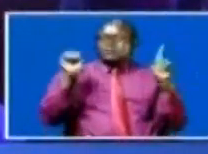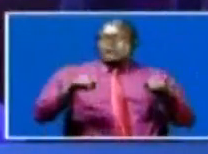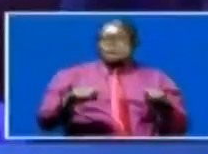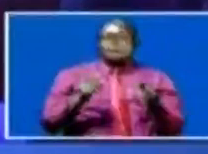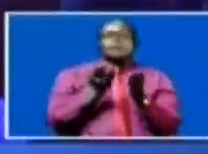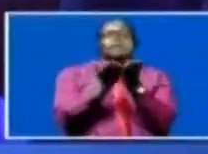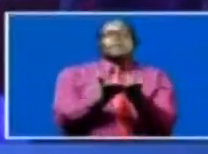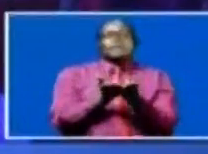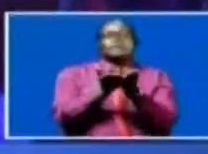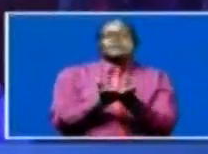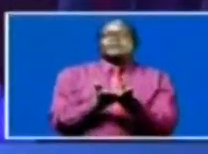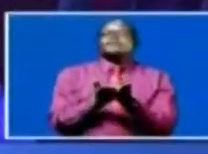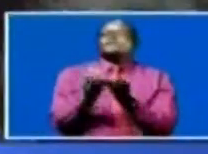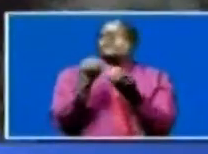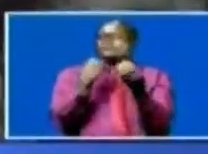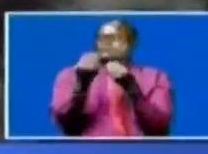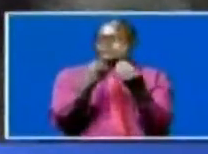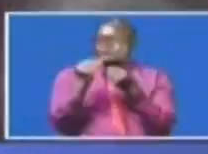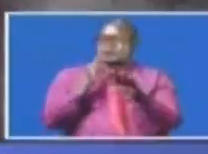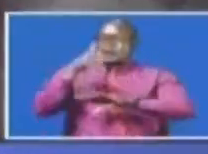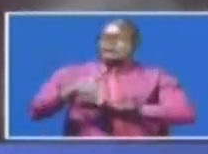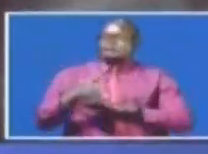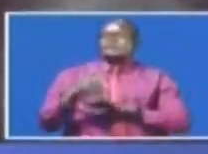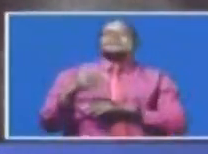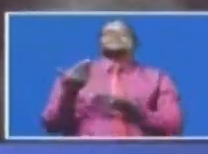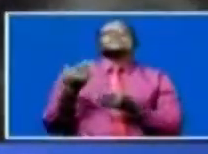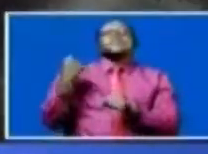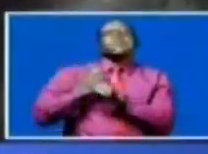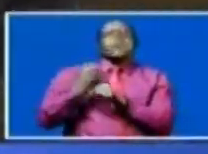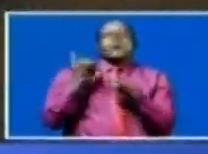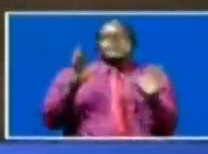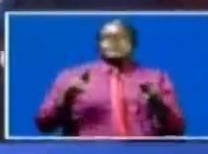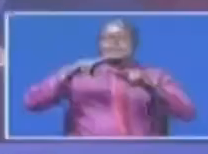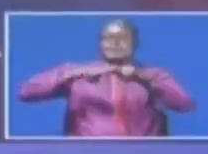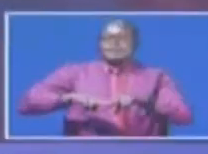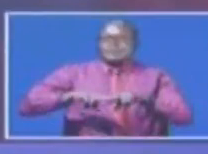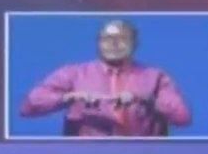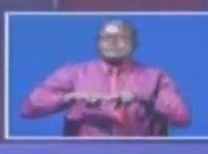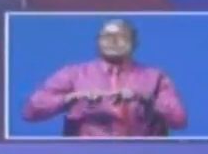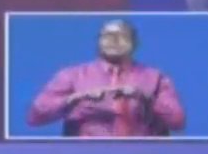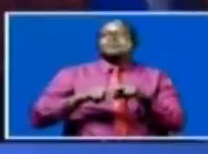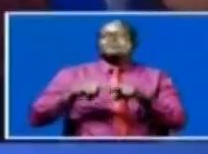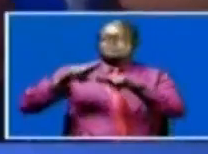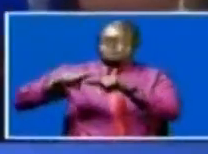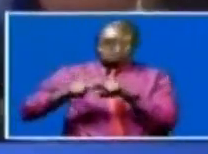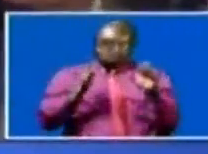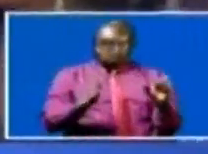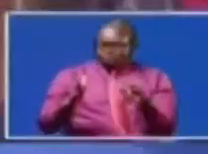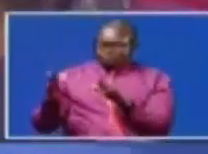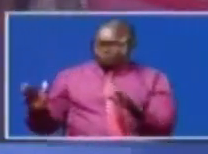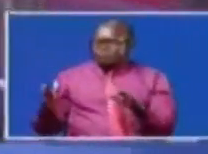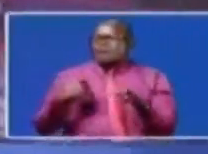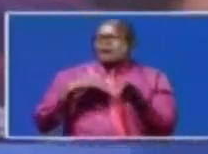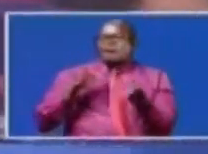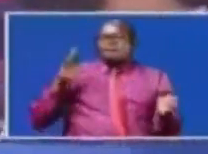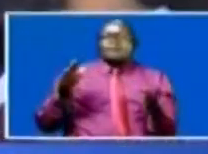ferry for a corporate dinner. After haggling over souvenirs, they sit on neatly arranged seats. In here, there's